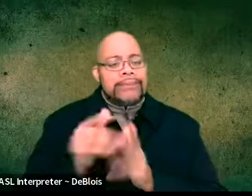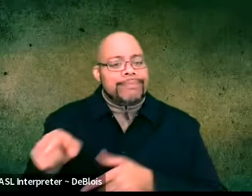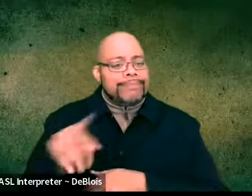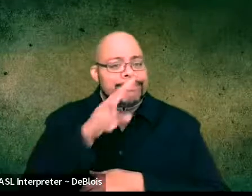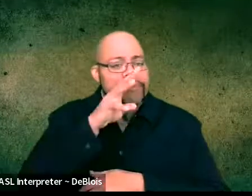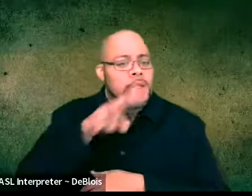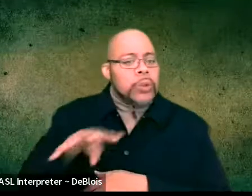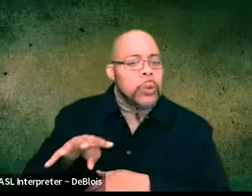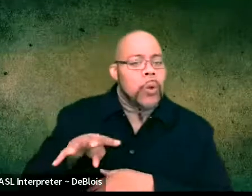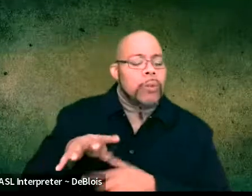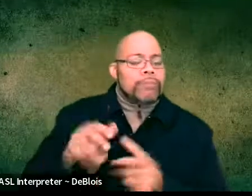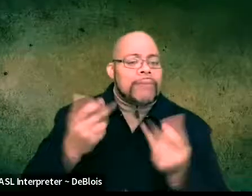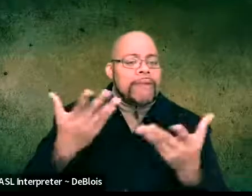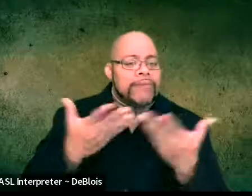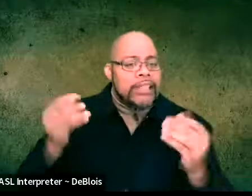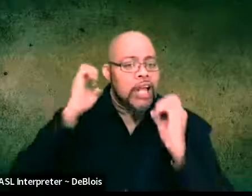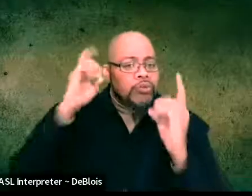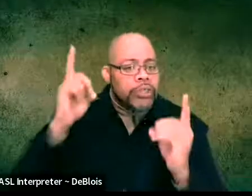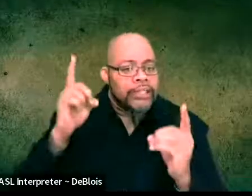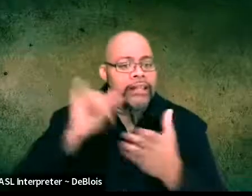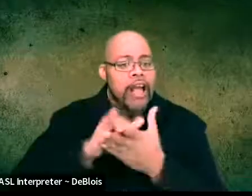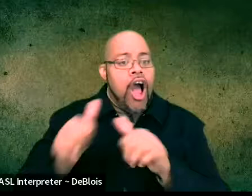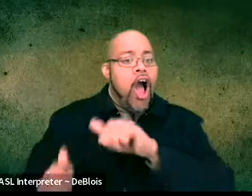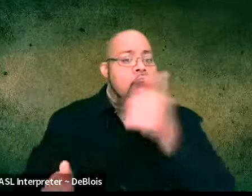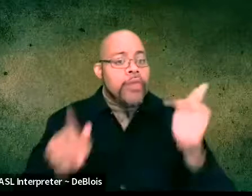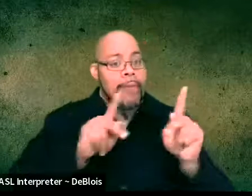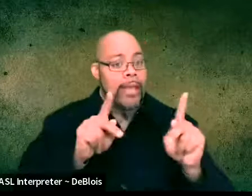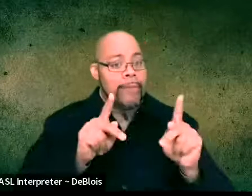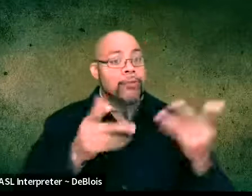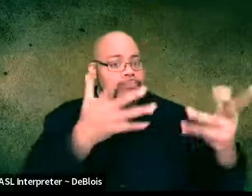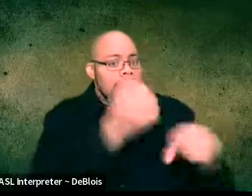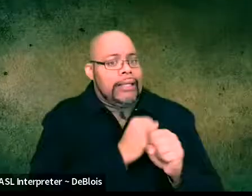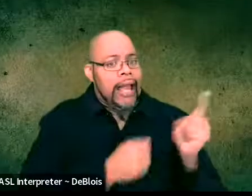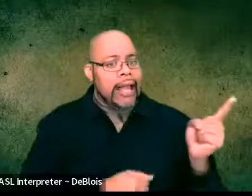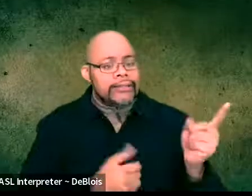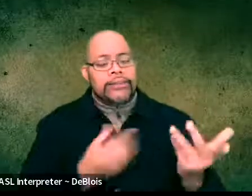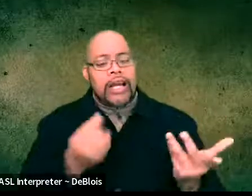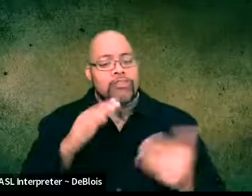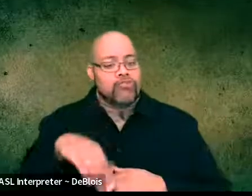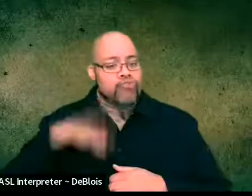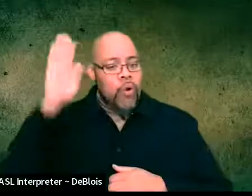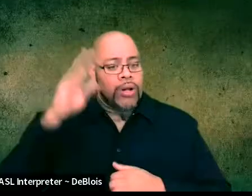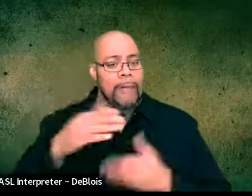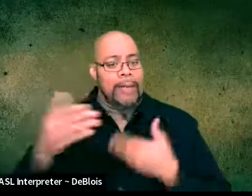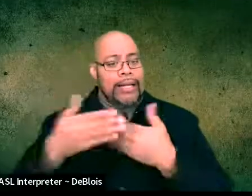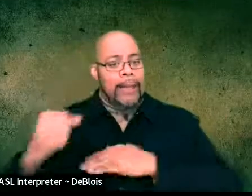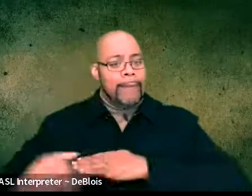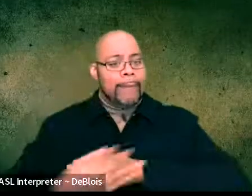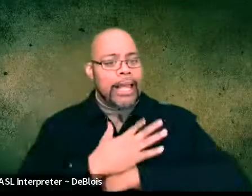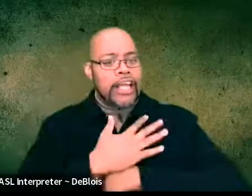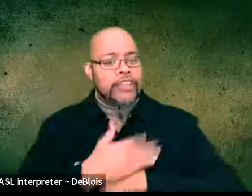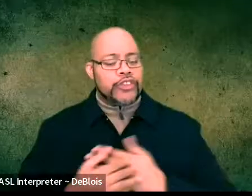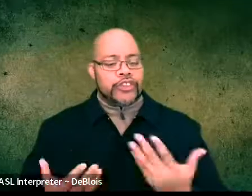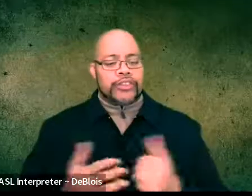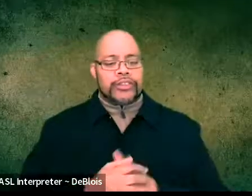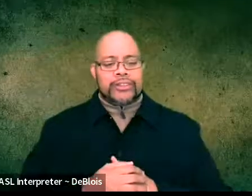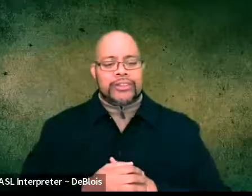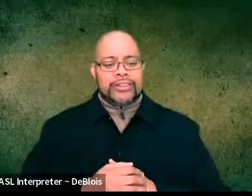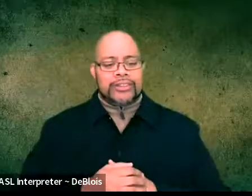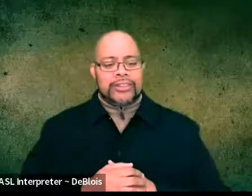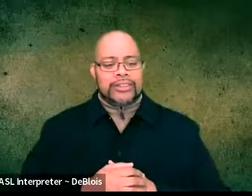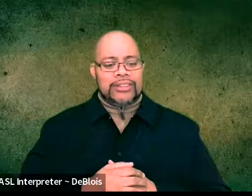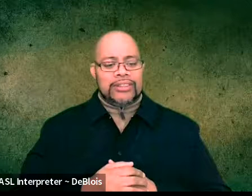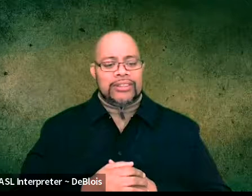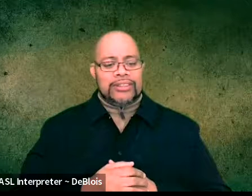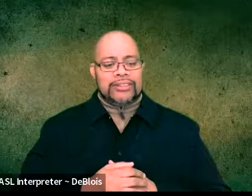of a lot of education that other people are fortunate to get. And growing up by the beach, it was, you